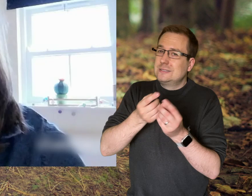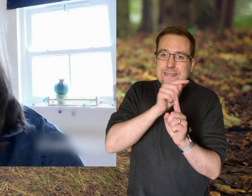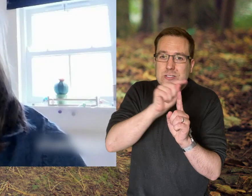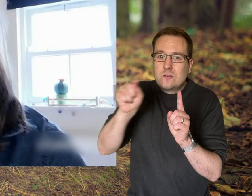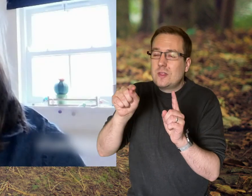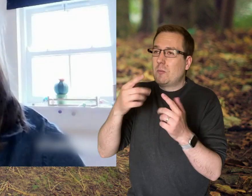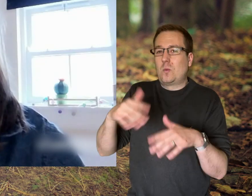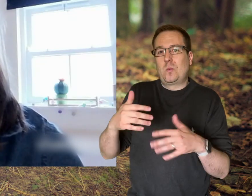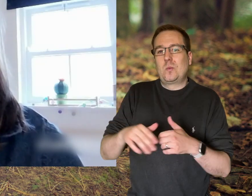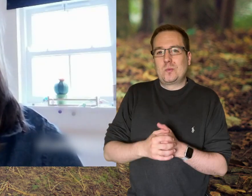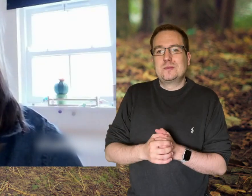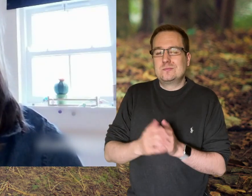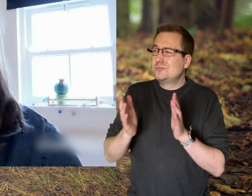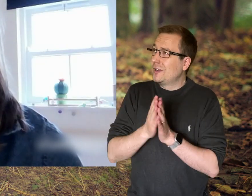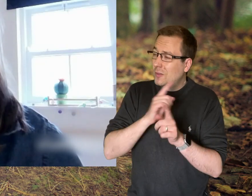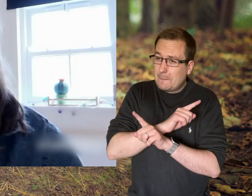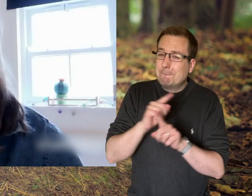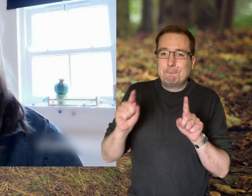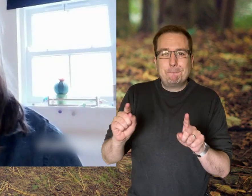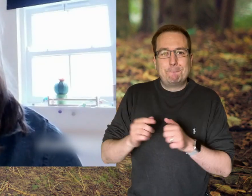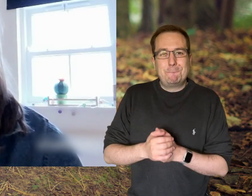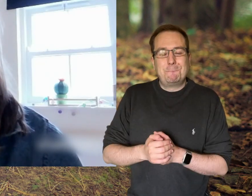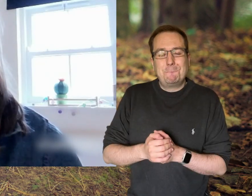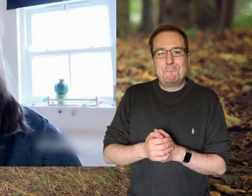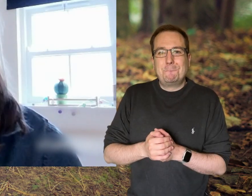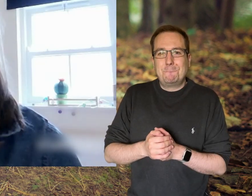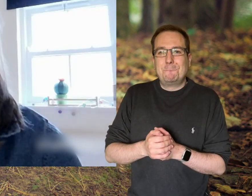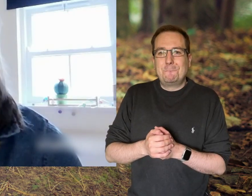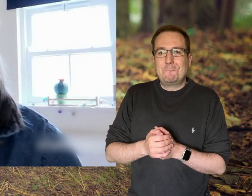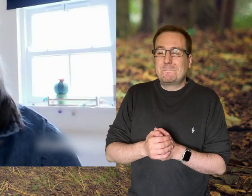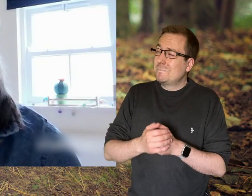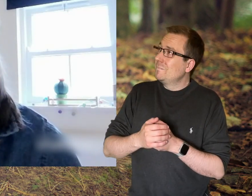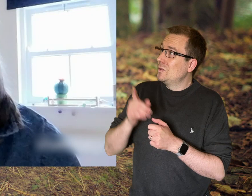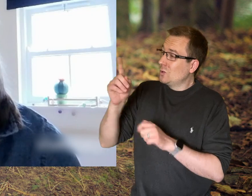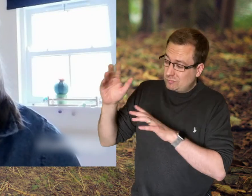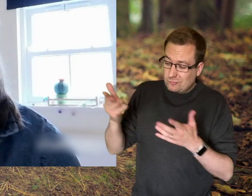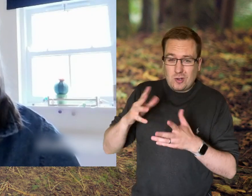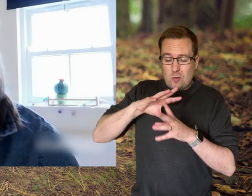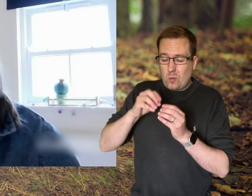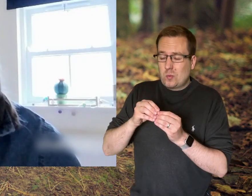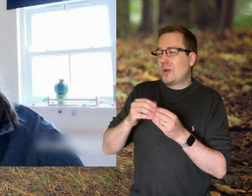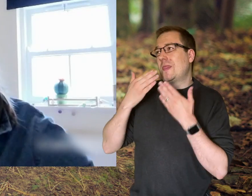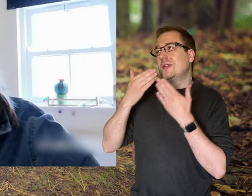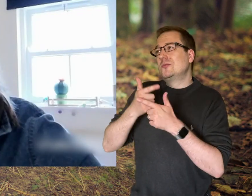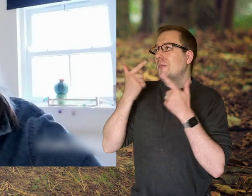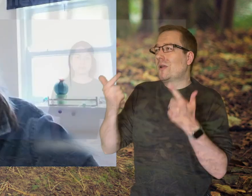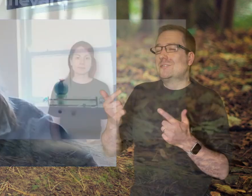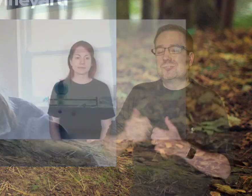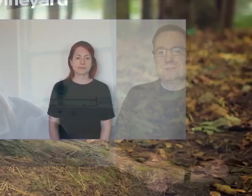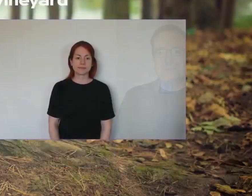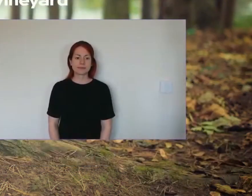those in this service this morning. And yeah, thank you for all that you provide for us.